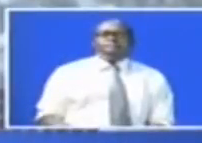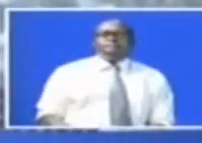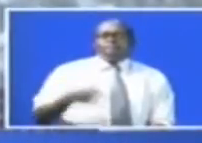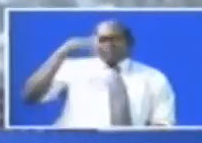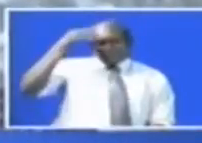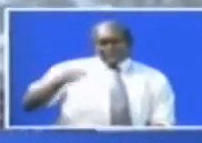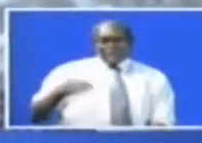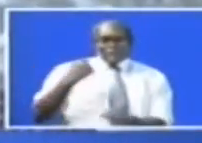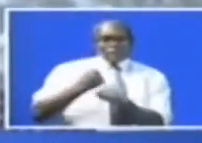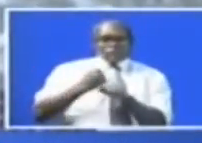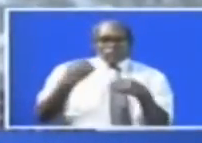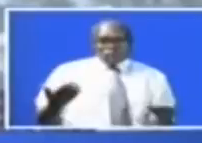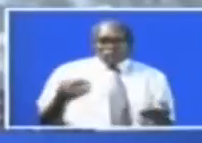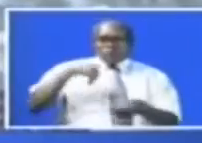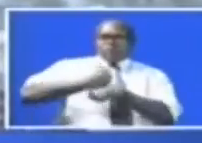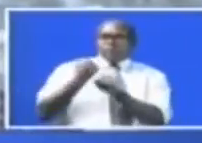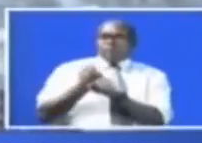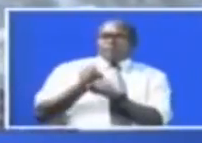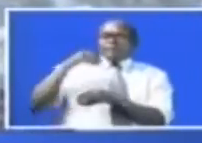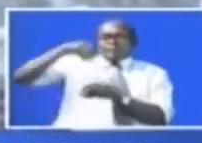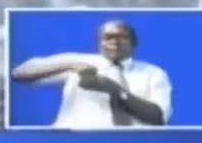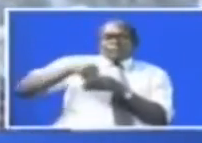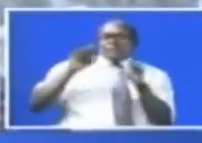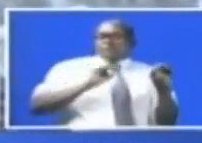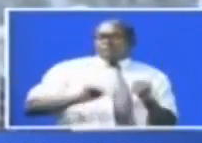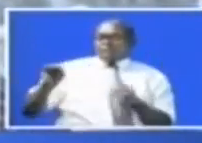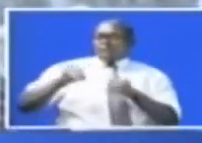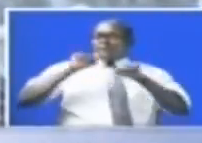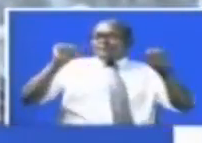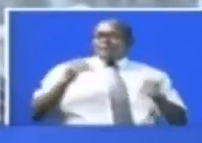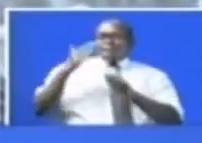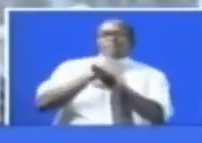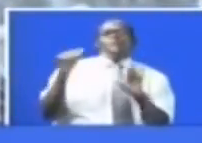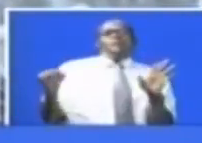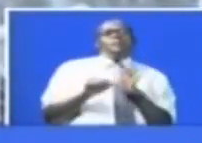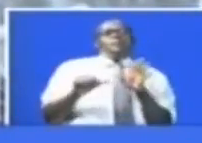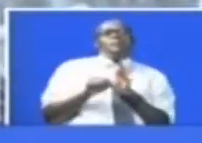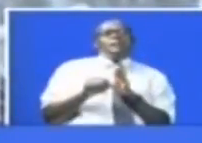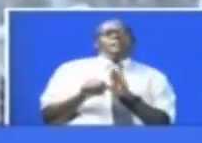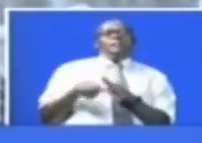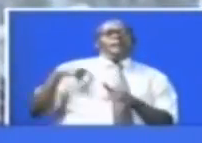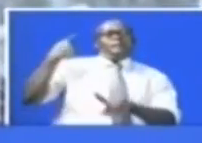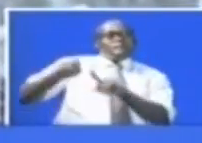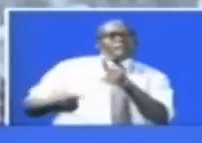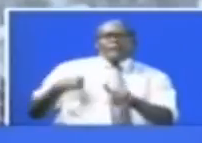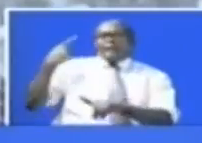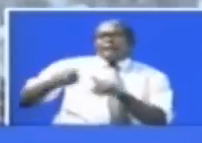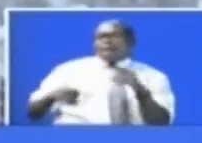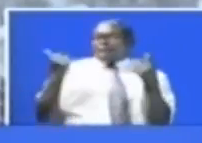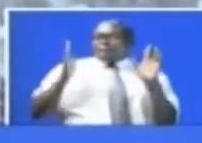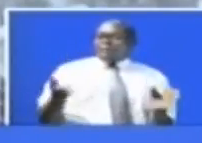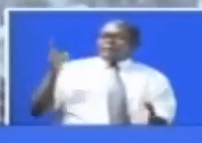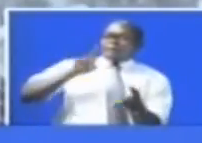we have decided to do the domestic transfer matching system is because we have had a lot of issues over the years in terms of